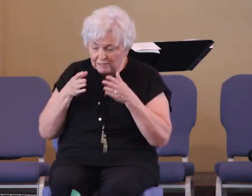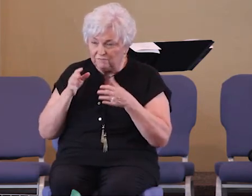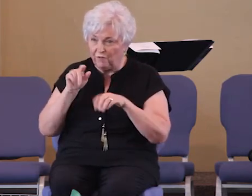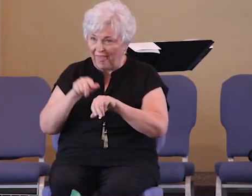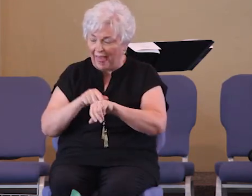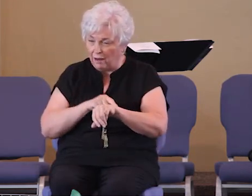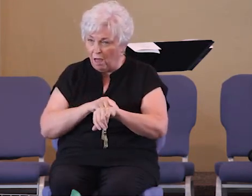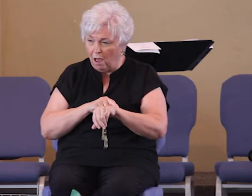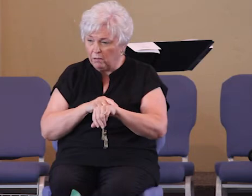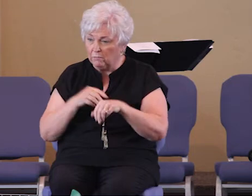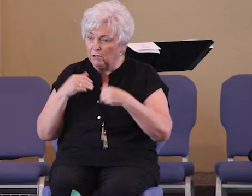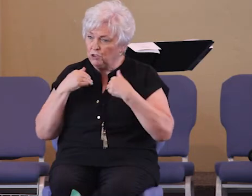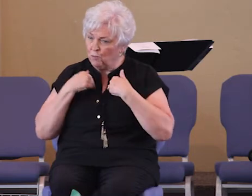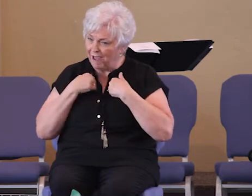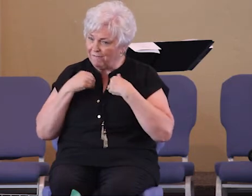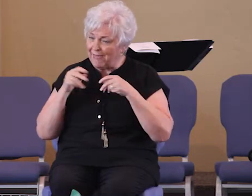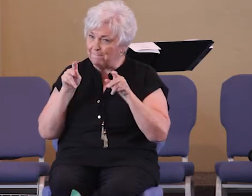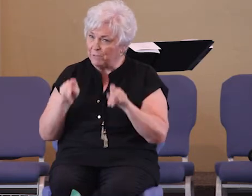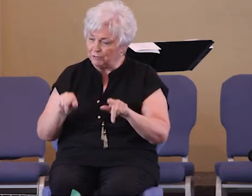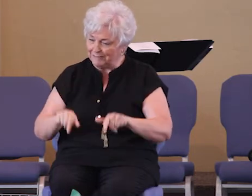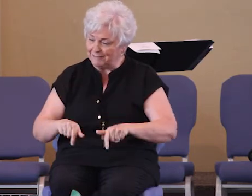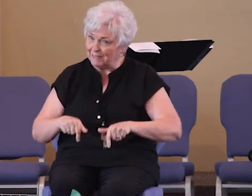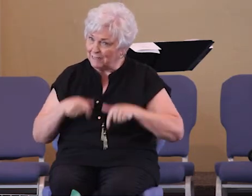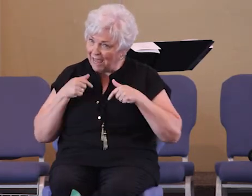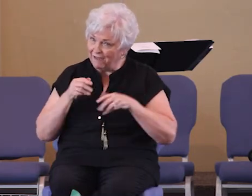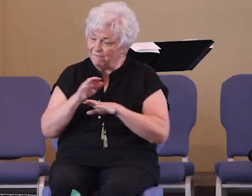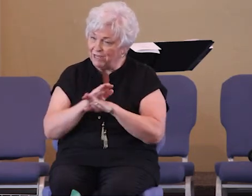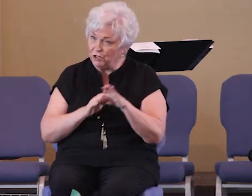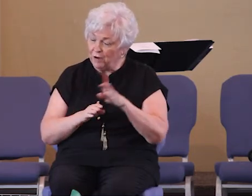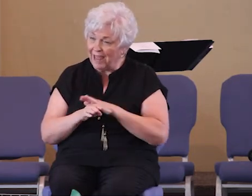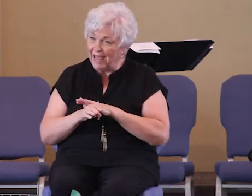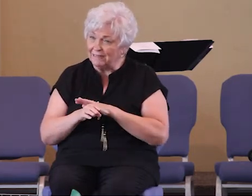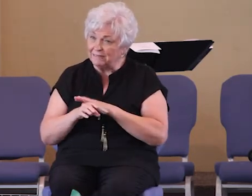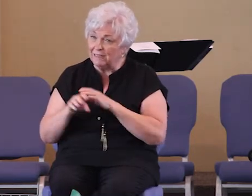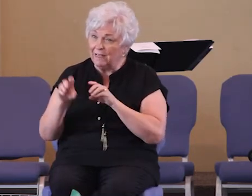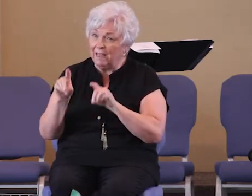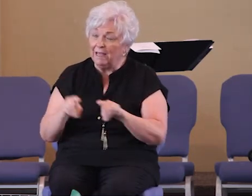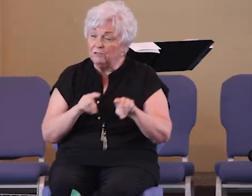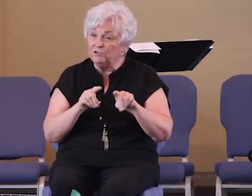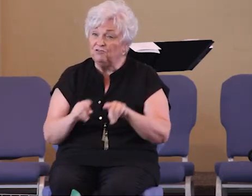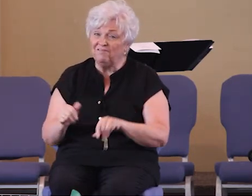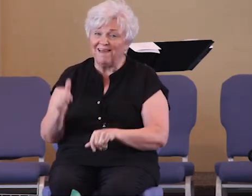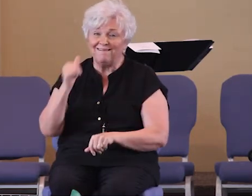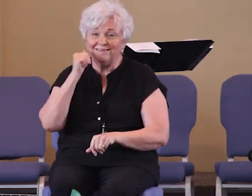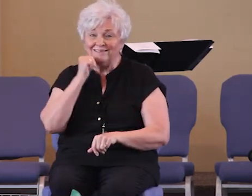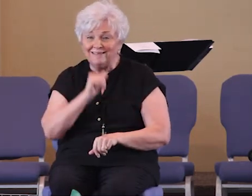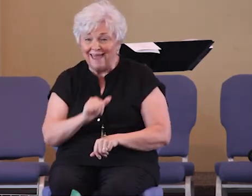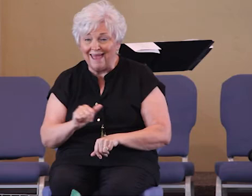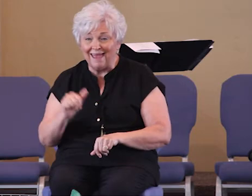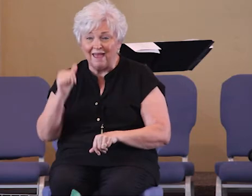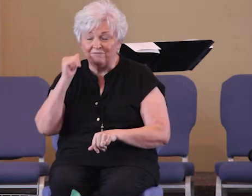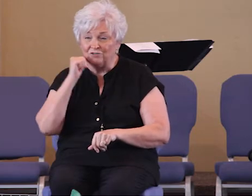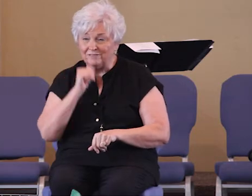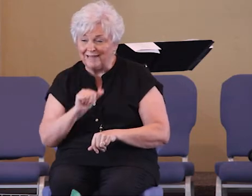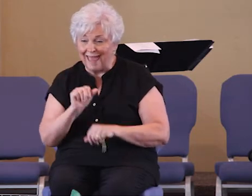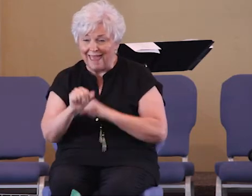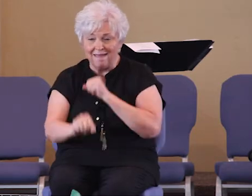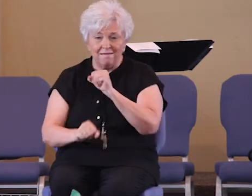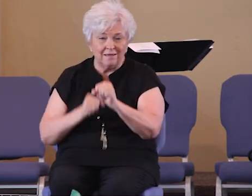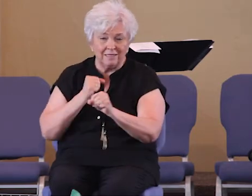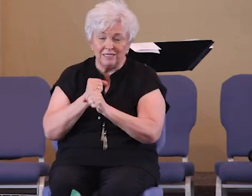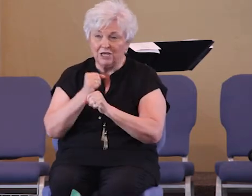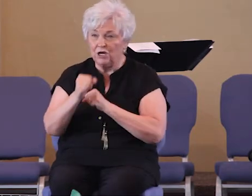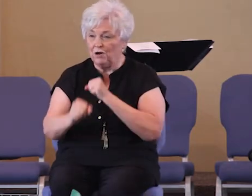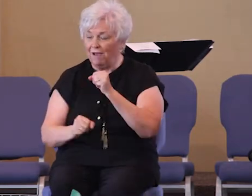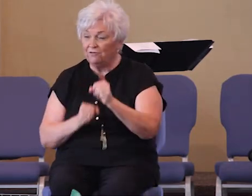literally someone's life in your hand? And do that day after day after day and year after year after